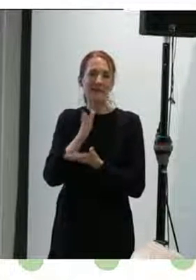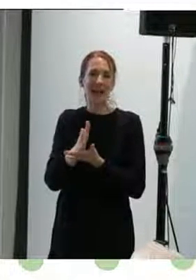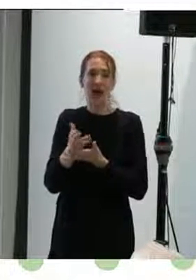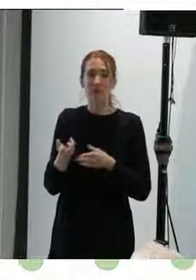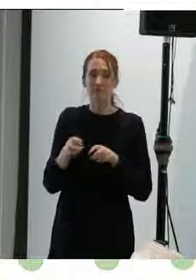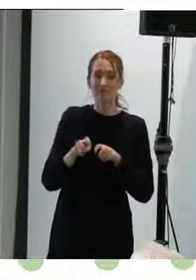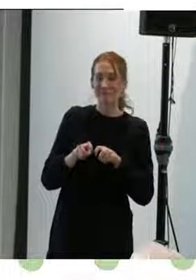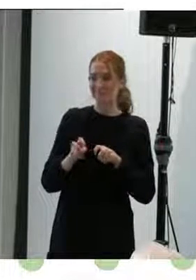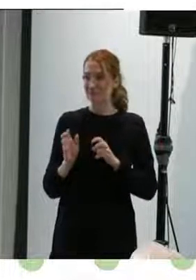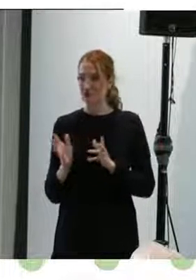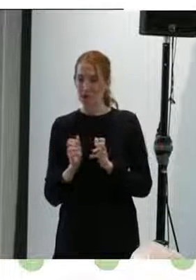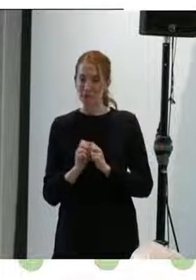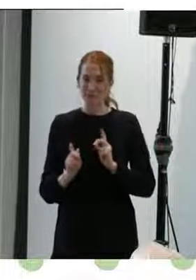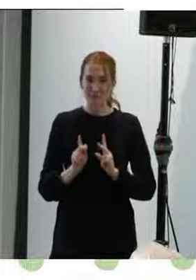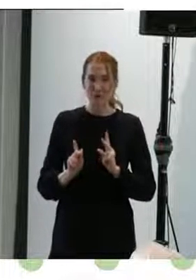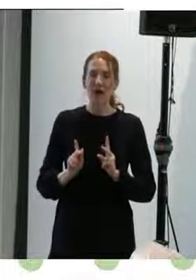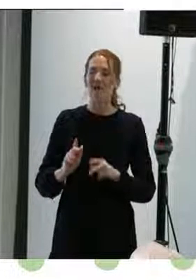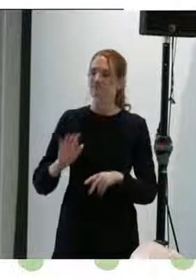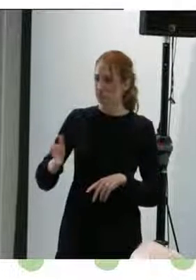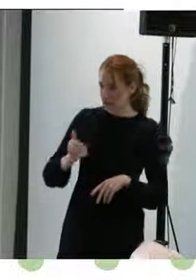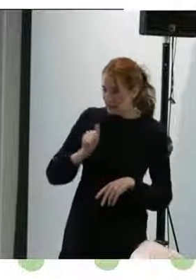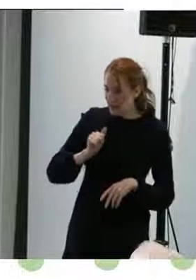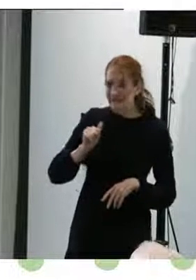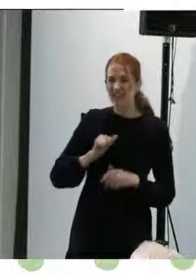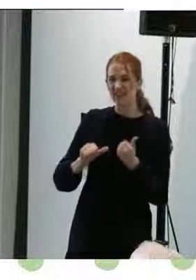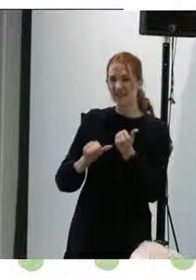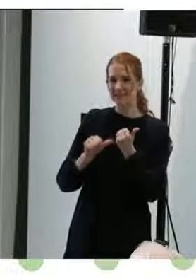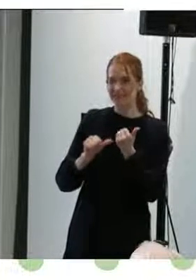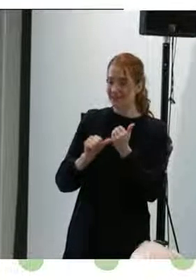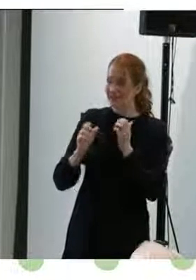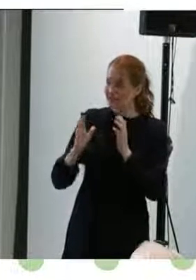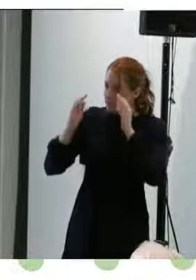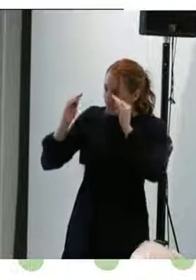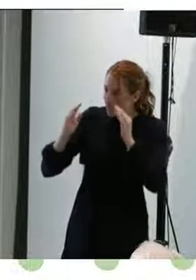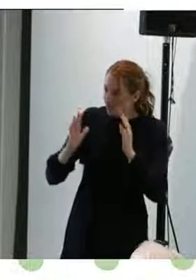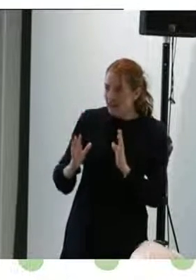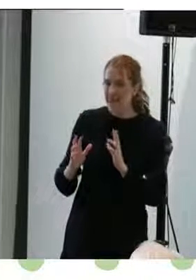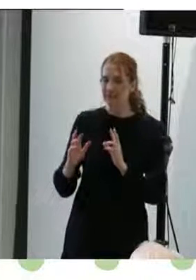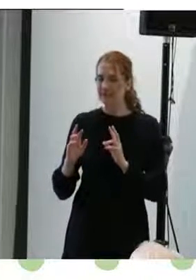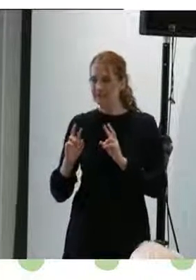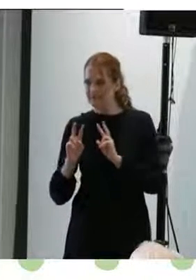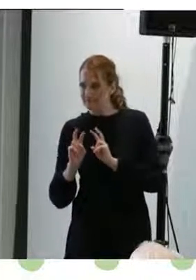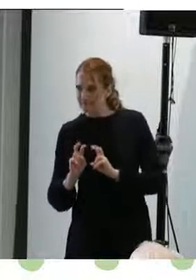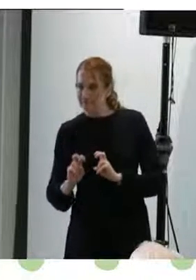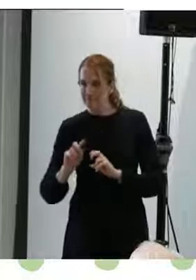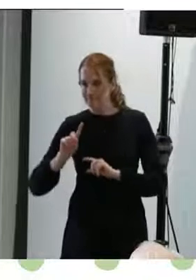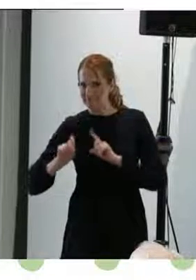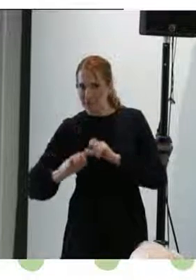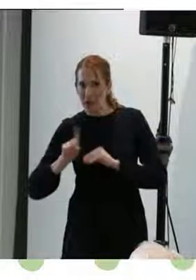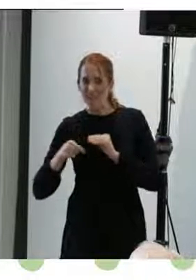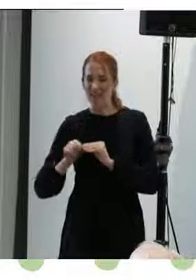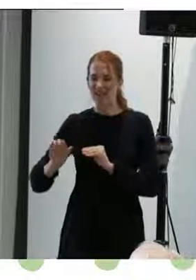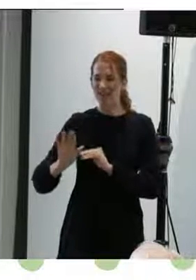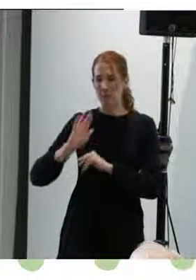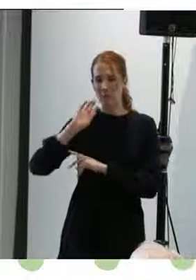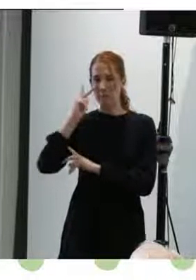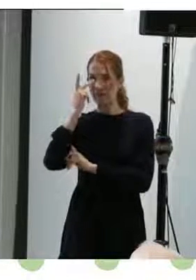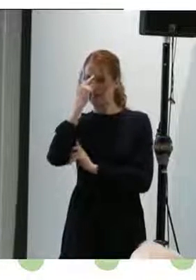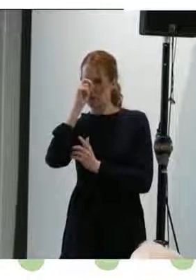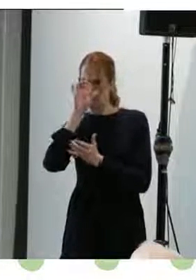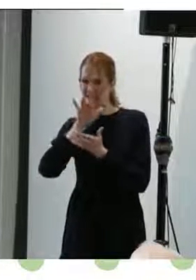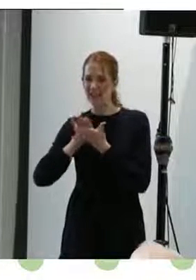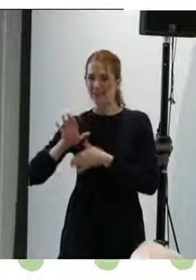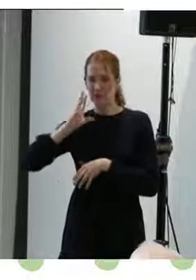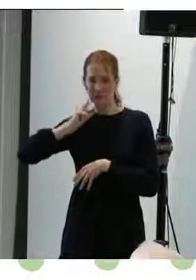And I'd introduce myself as an assistant professor, hoping to learn about the political beliefs and experiences of people in the coal region.